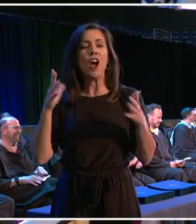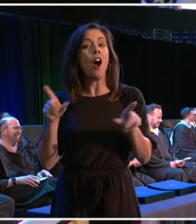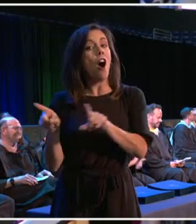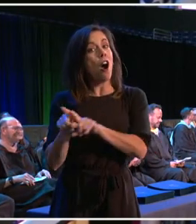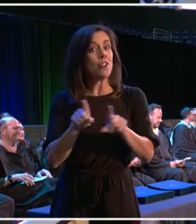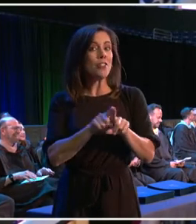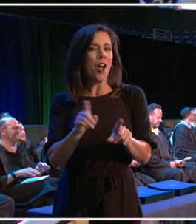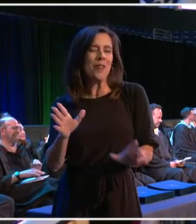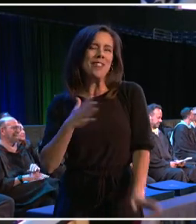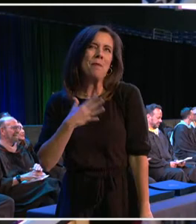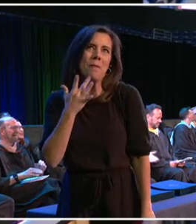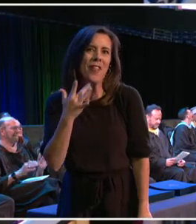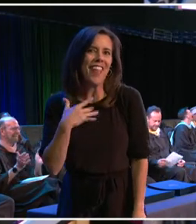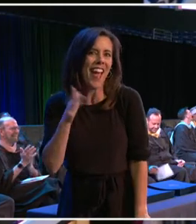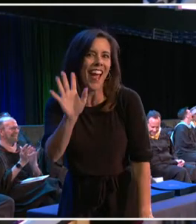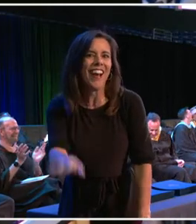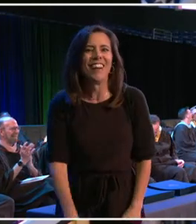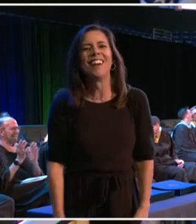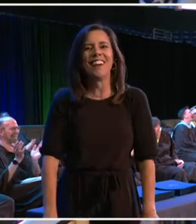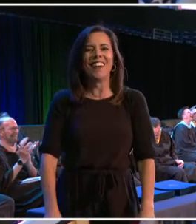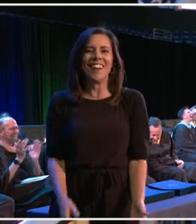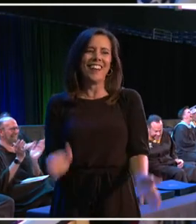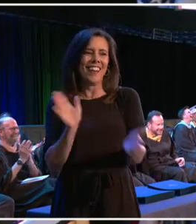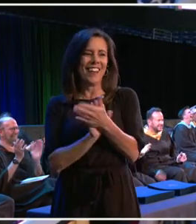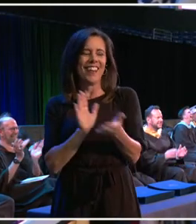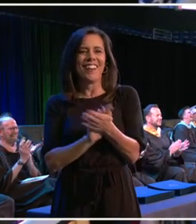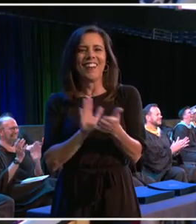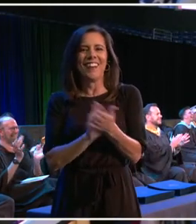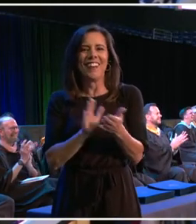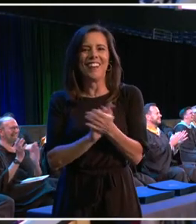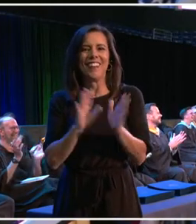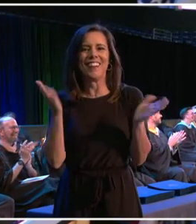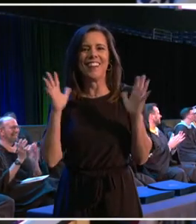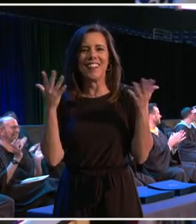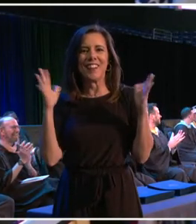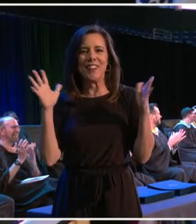Also, it's my birthday. So.